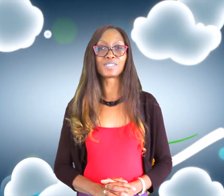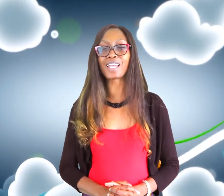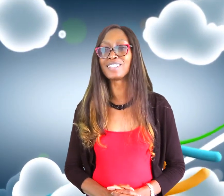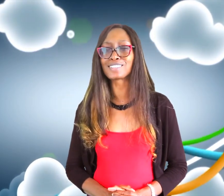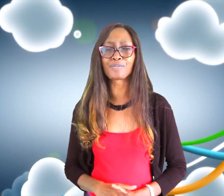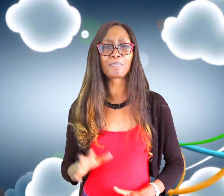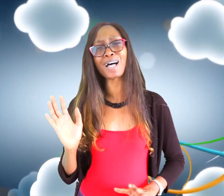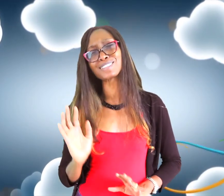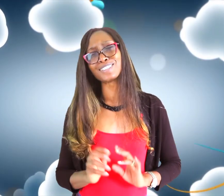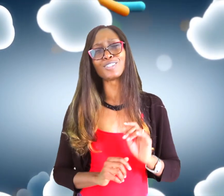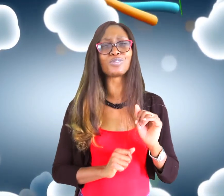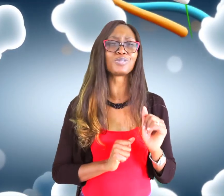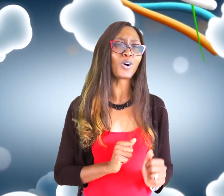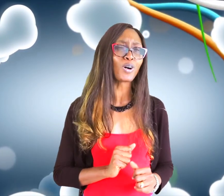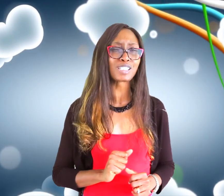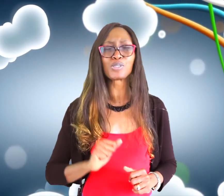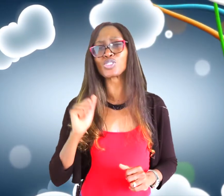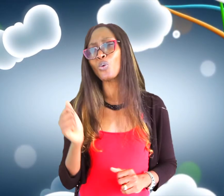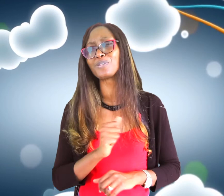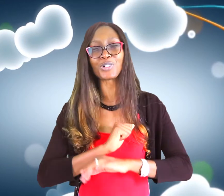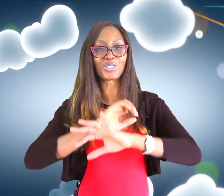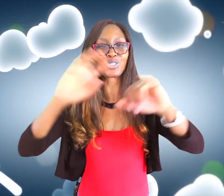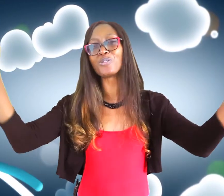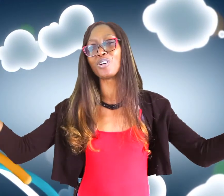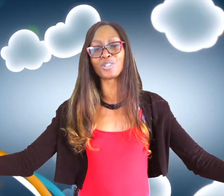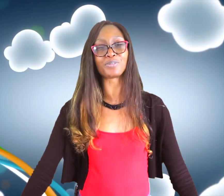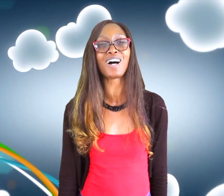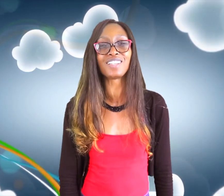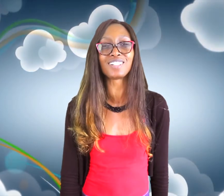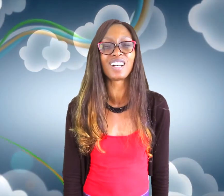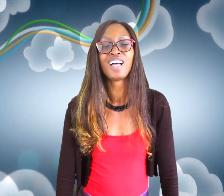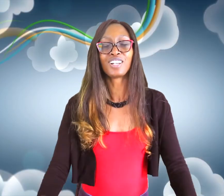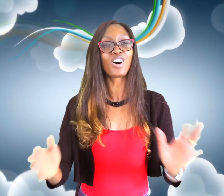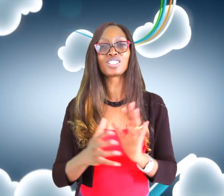keep staying safe, keep basking in the love of God, keep showing forth the glory of your